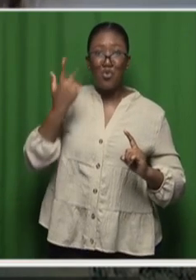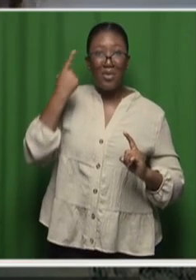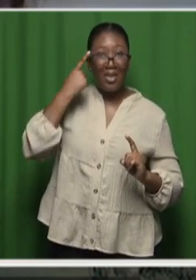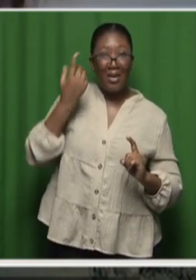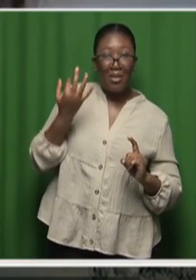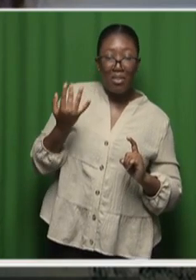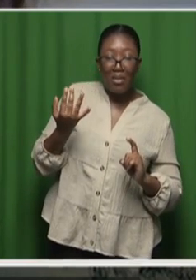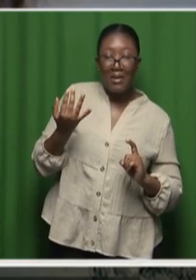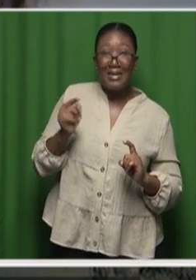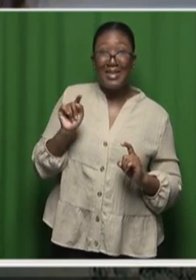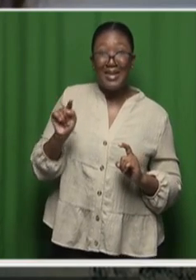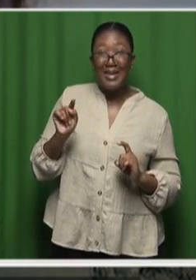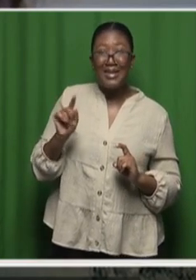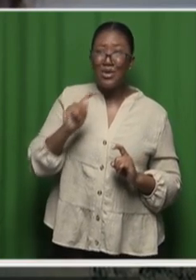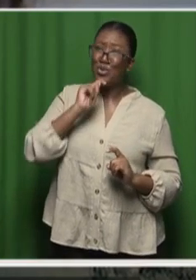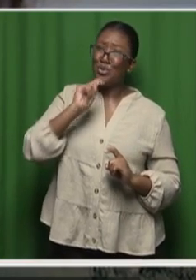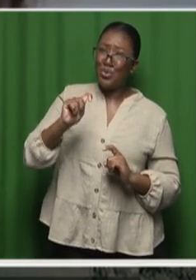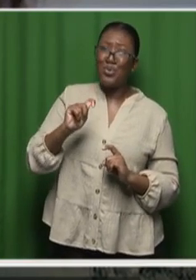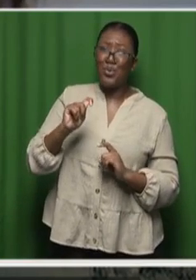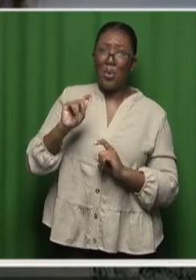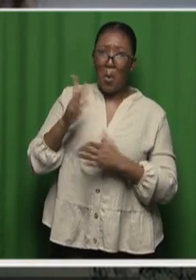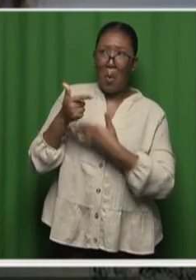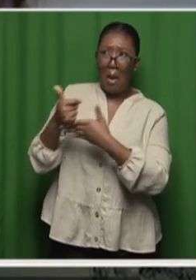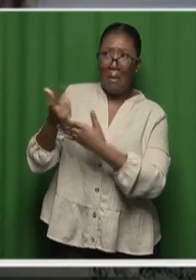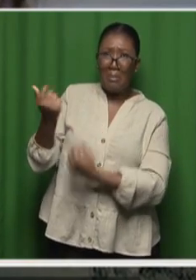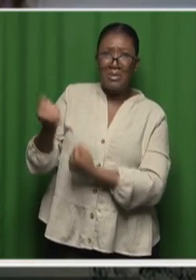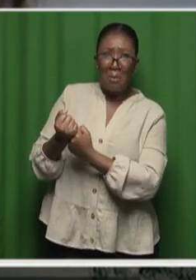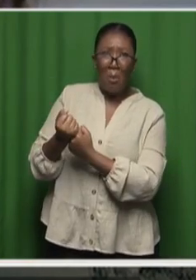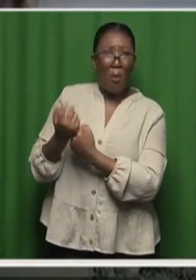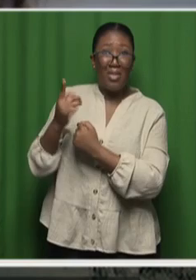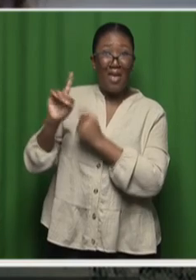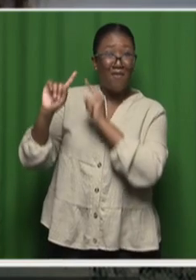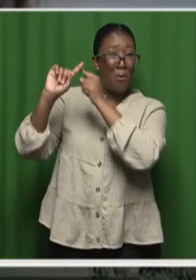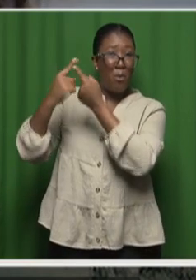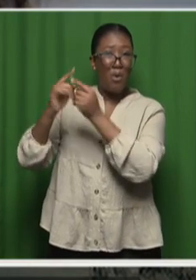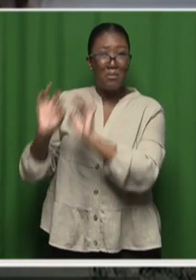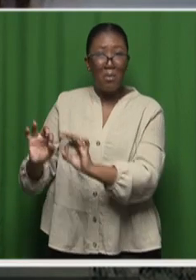of work in the ANC's favour as well? Do they have a point there?